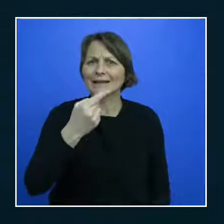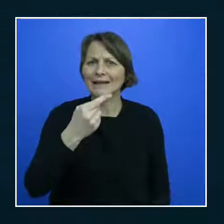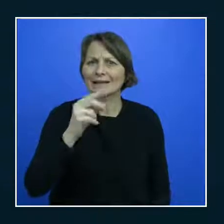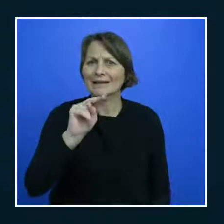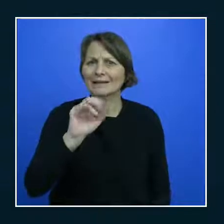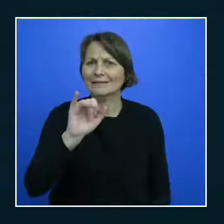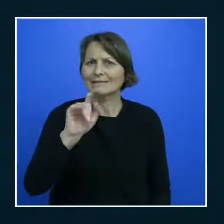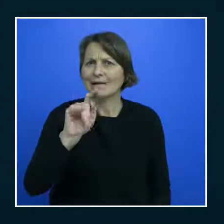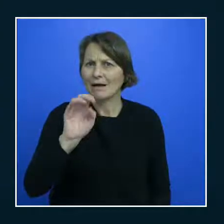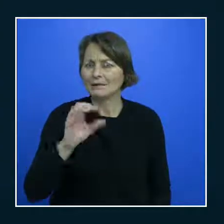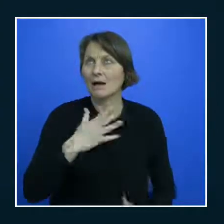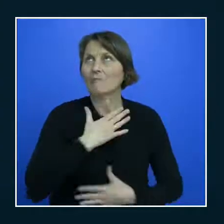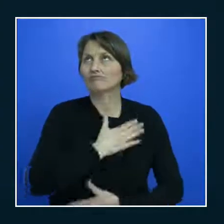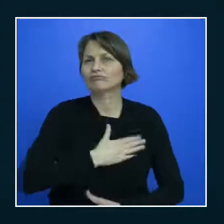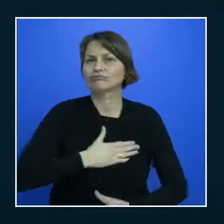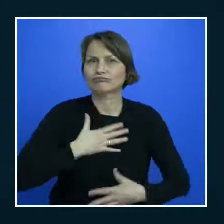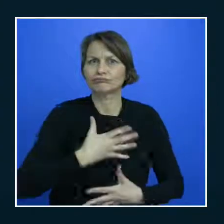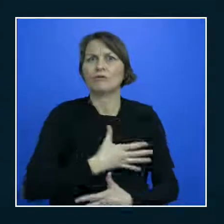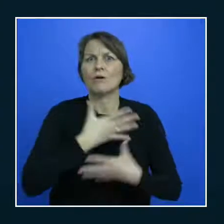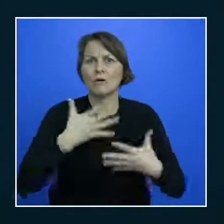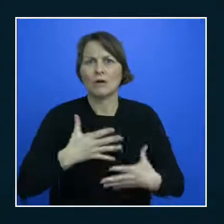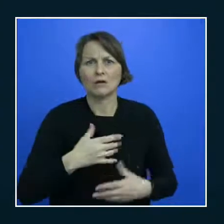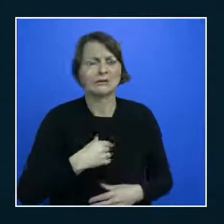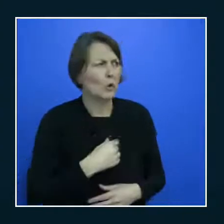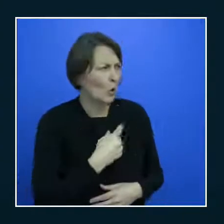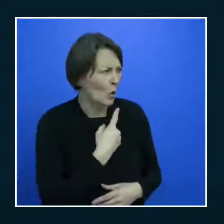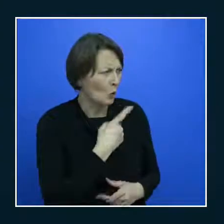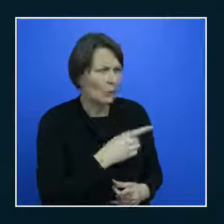Yeah. It was a lot of fun.